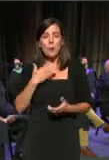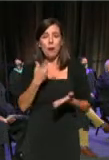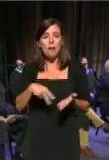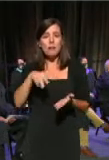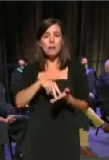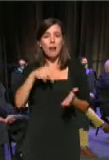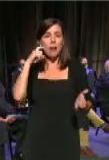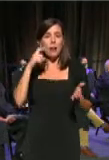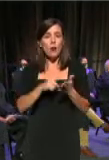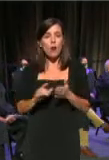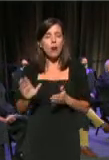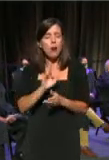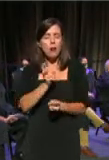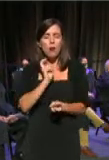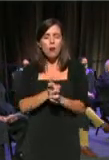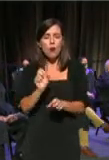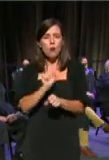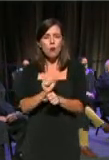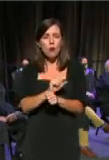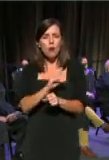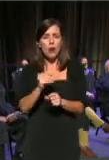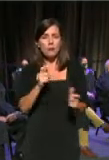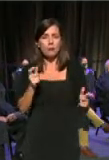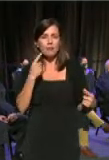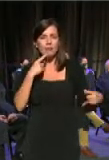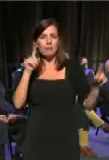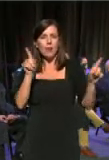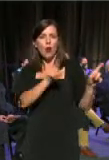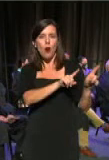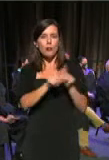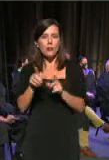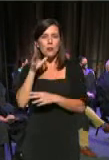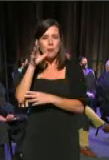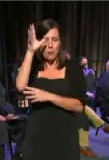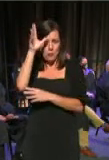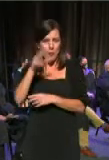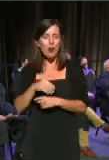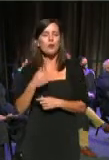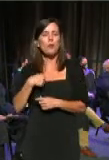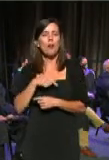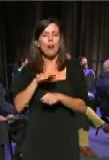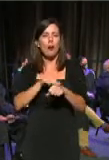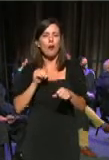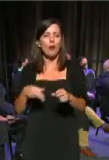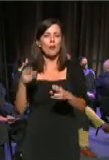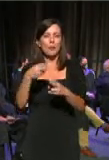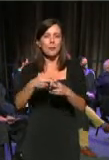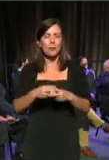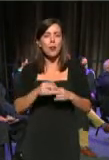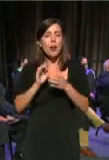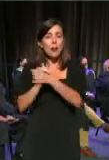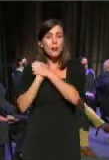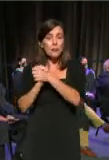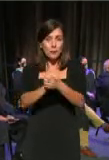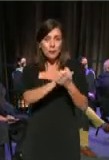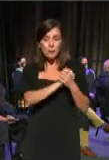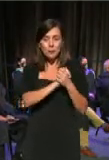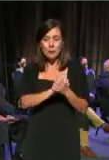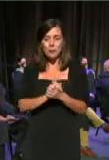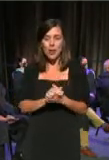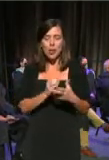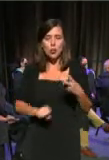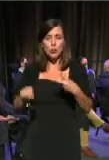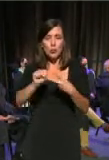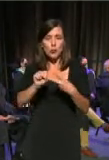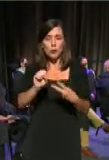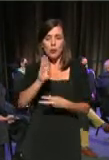and be recognized for your hard work and achievement, along with the parents when your name is called. Congratulations to